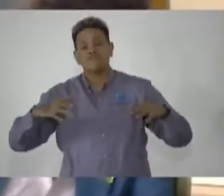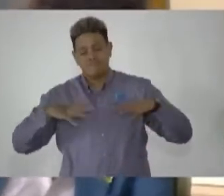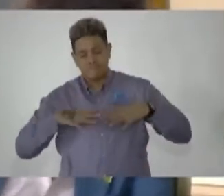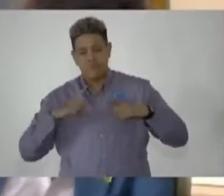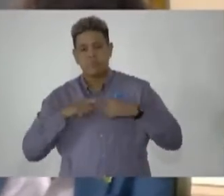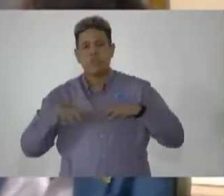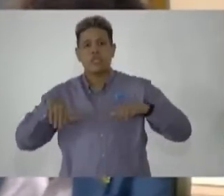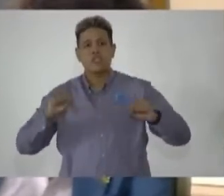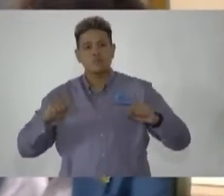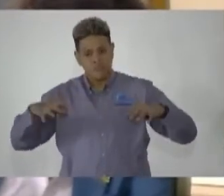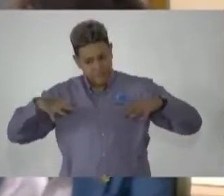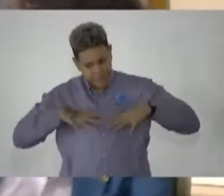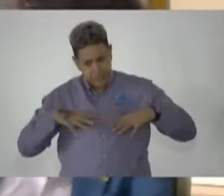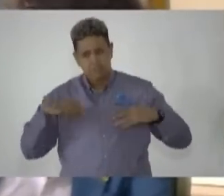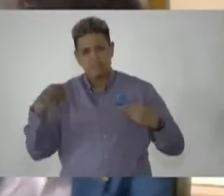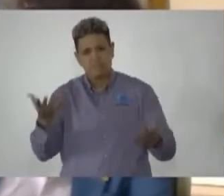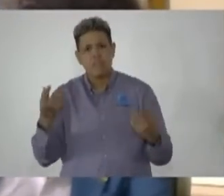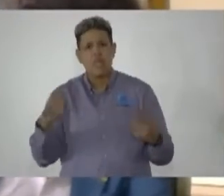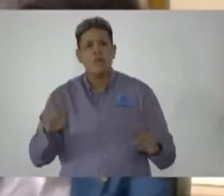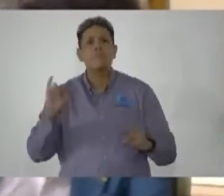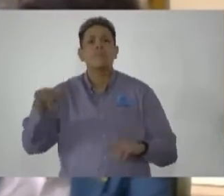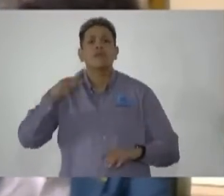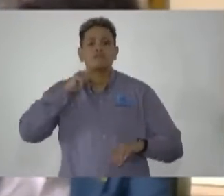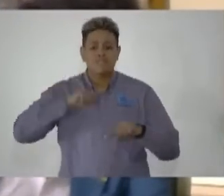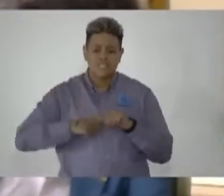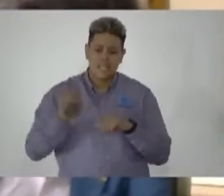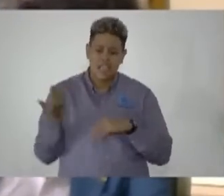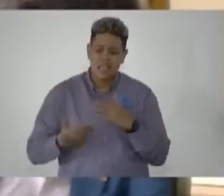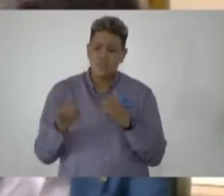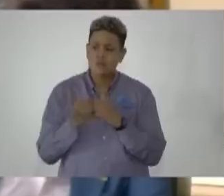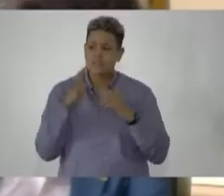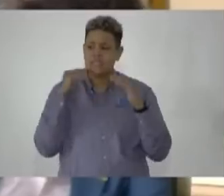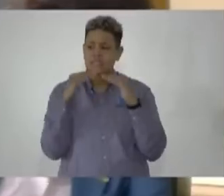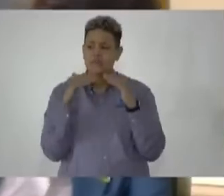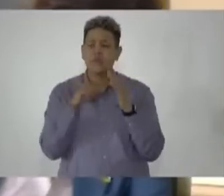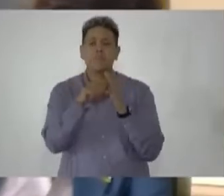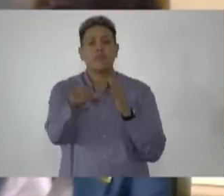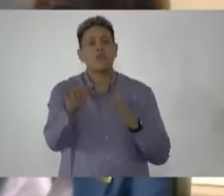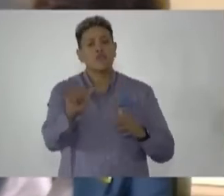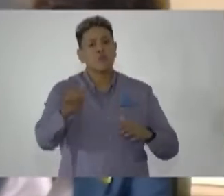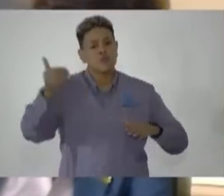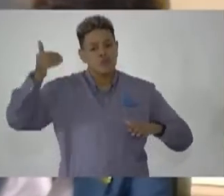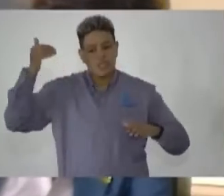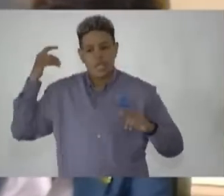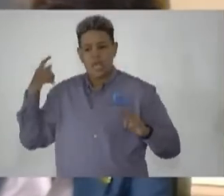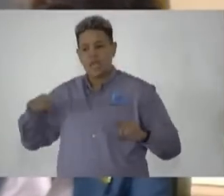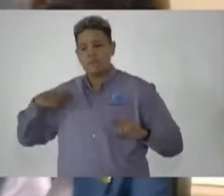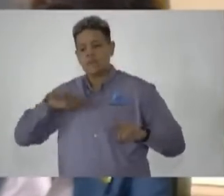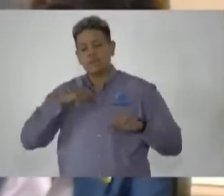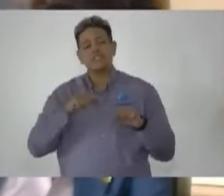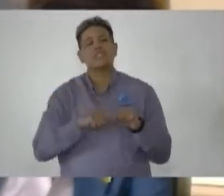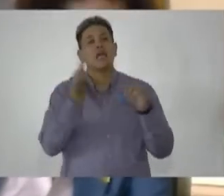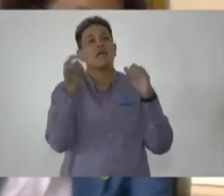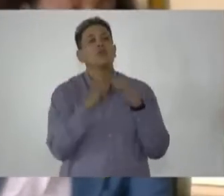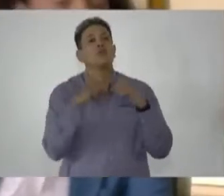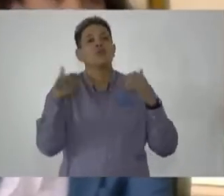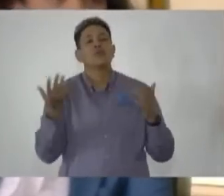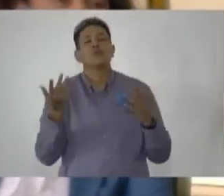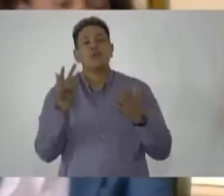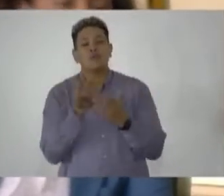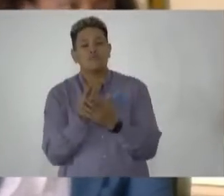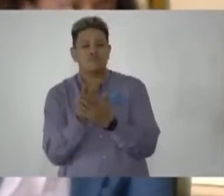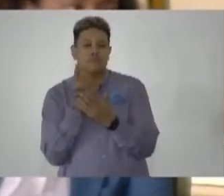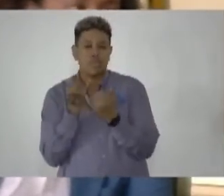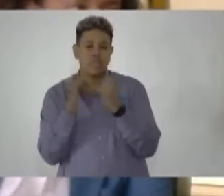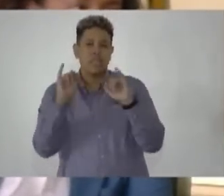leave. That's how it started with equal pay as well. We started with